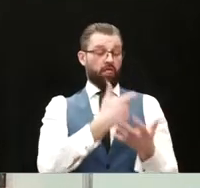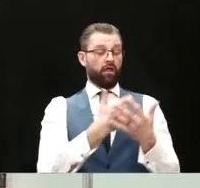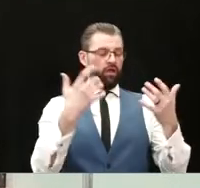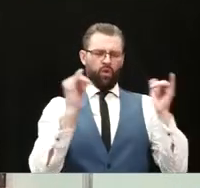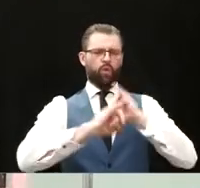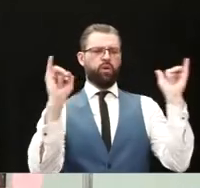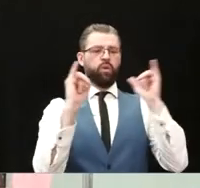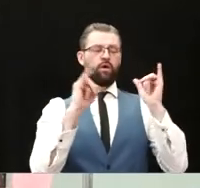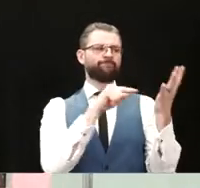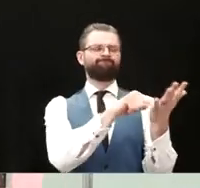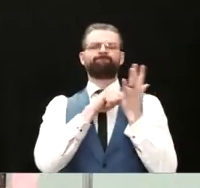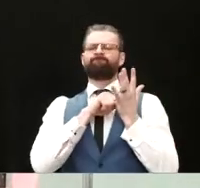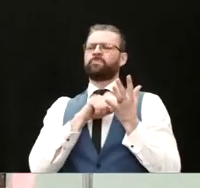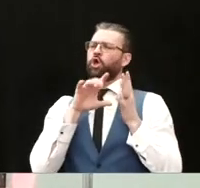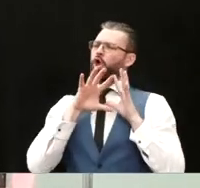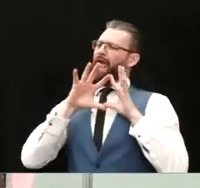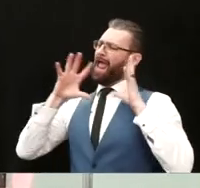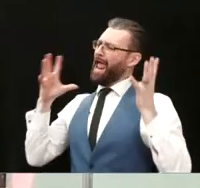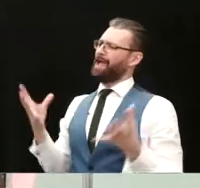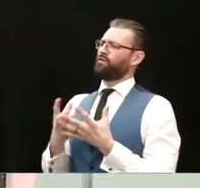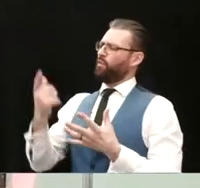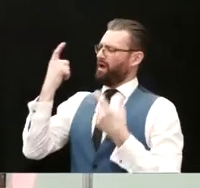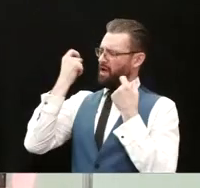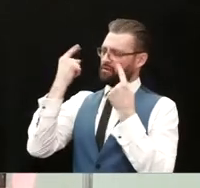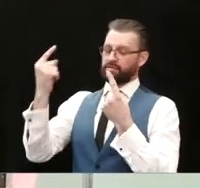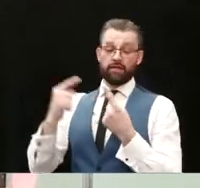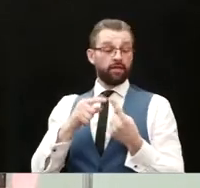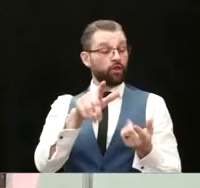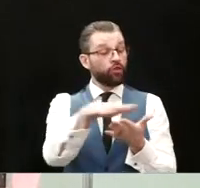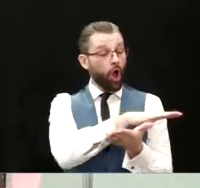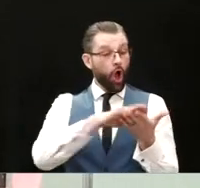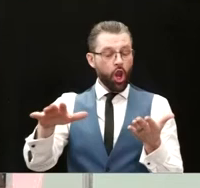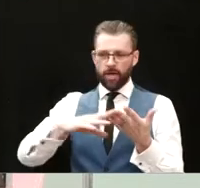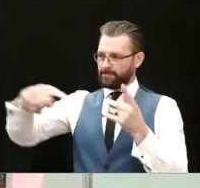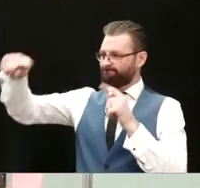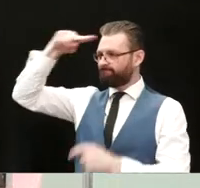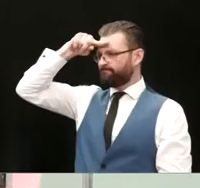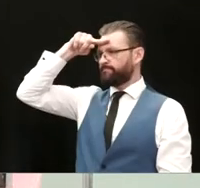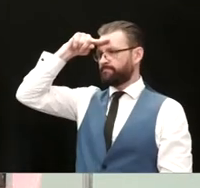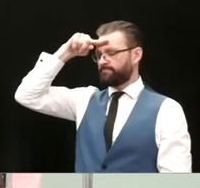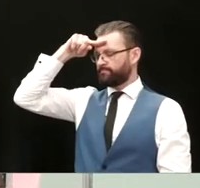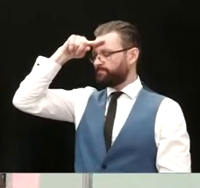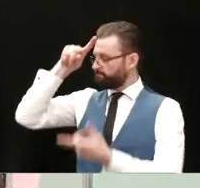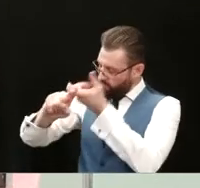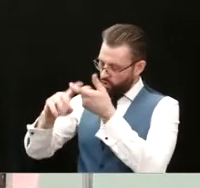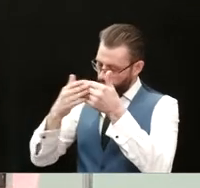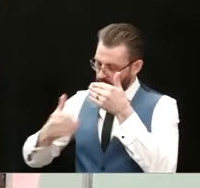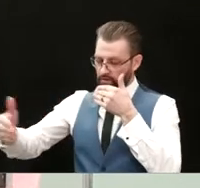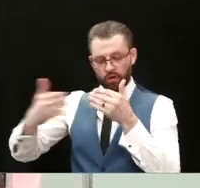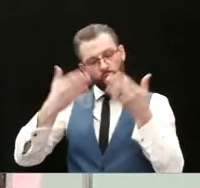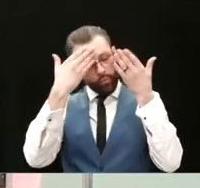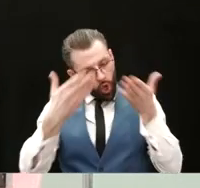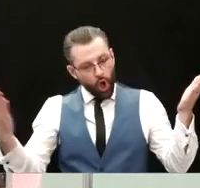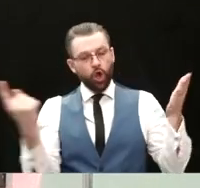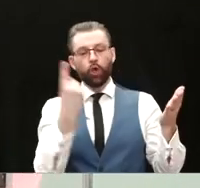hold universal meaning. We believe that the Holocaust must have permanent place in our nation's collective memory. We honor the survivors